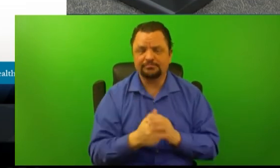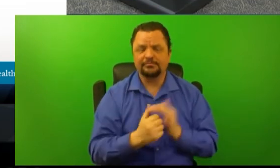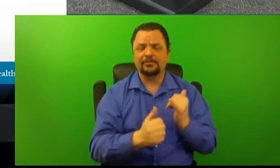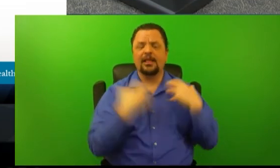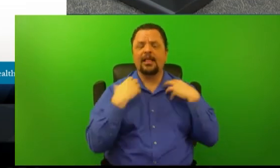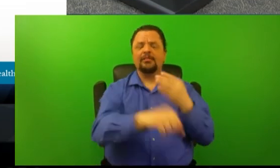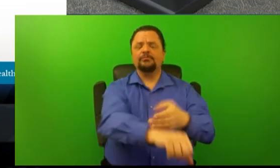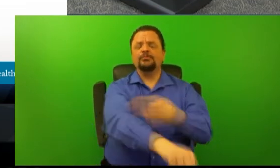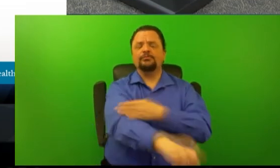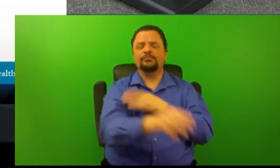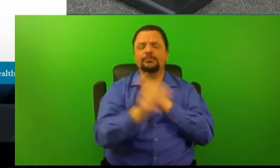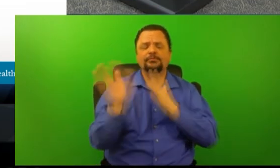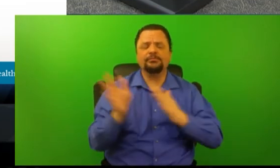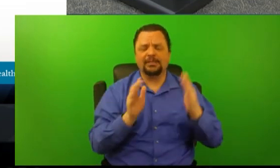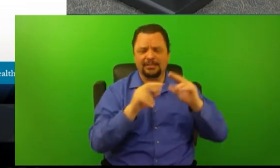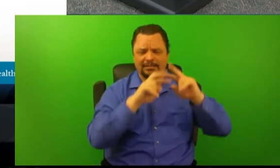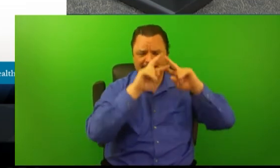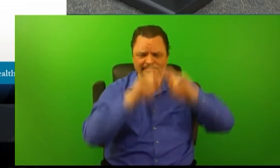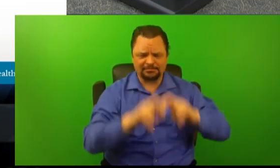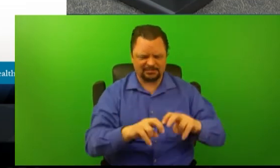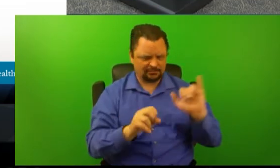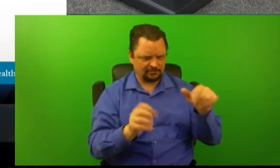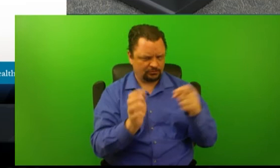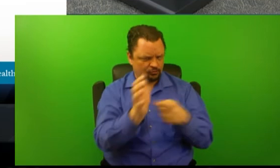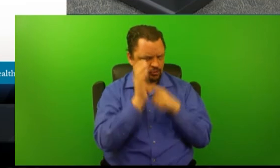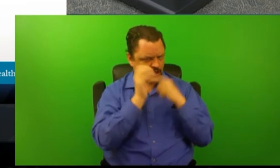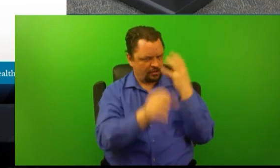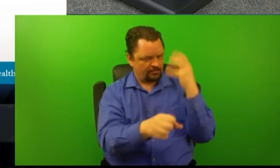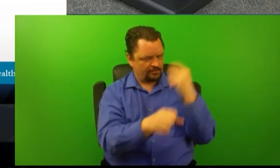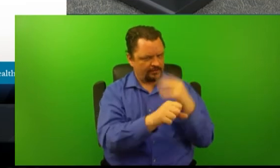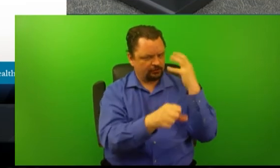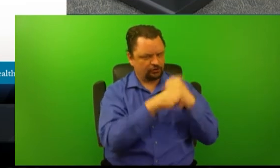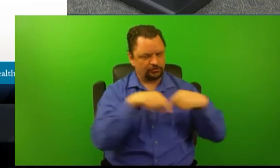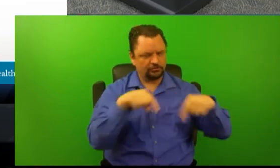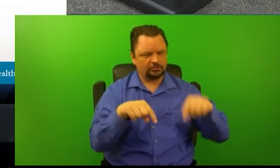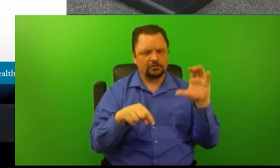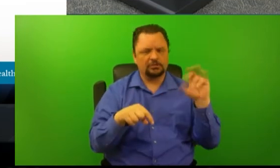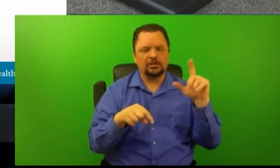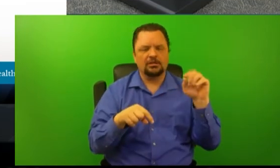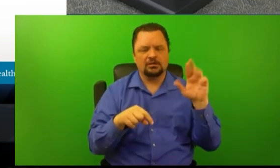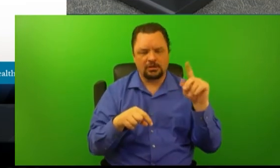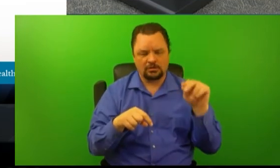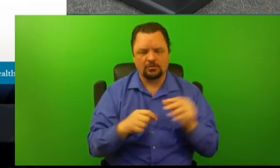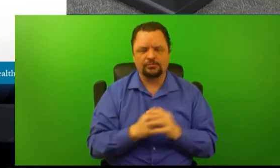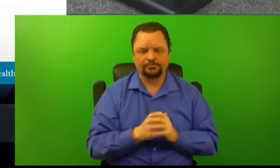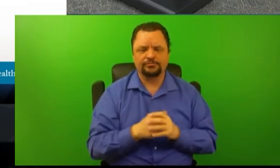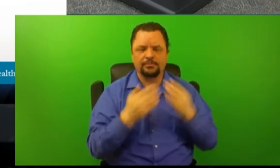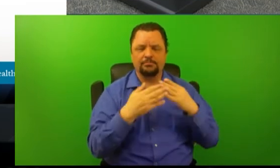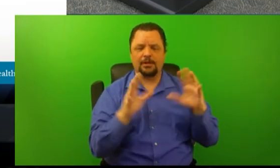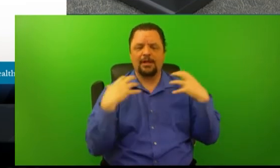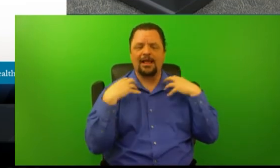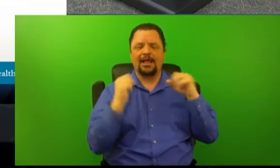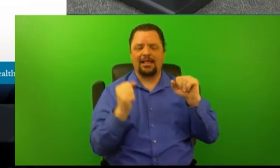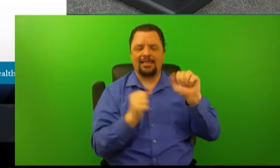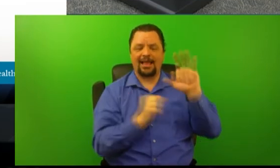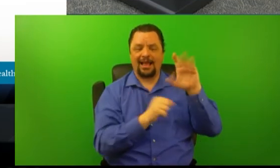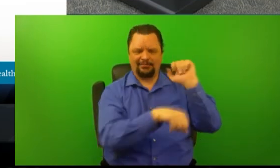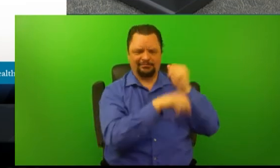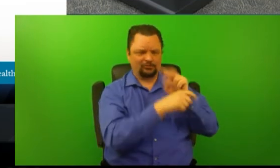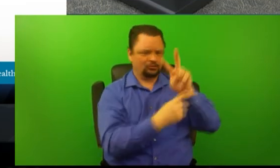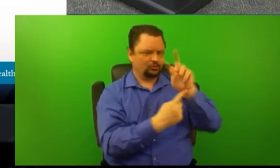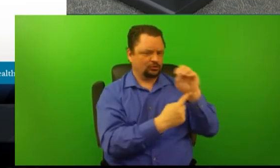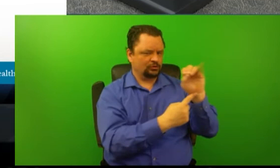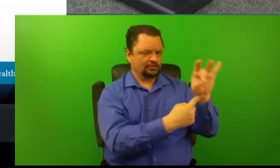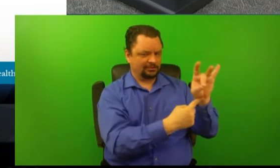every 5 years by the Colorado Public Health Act of 2008, and also as part of our accreditation process. And again, this